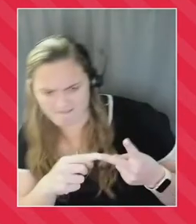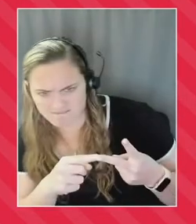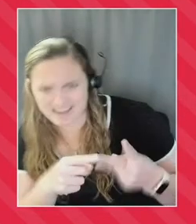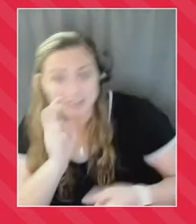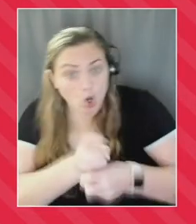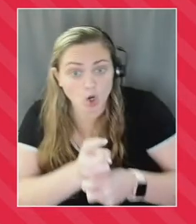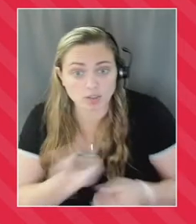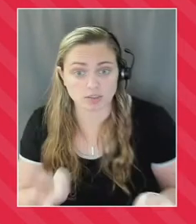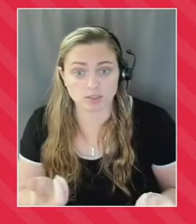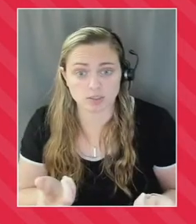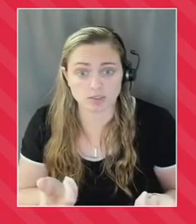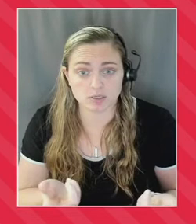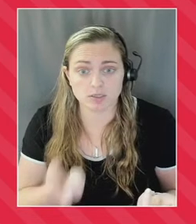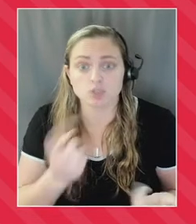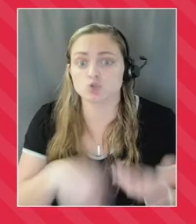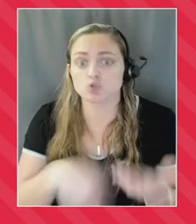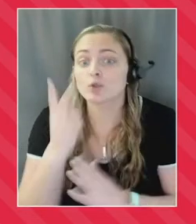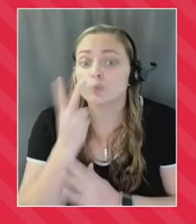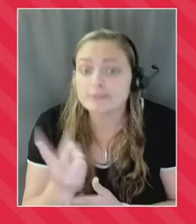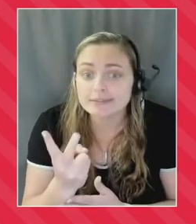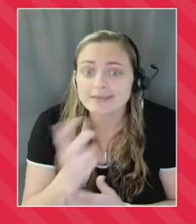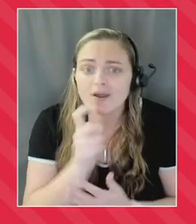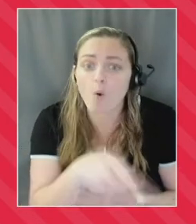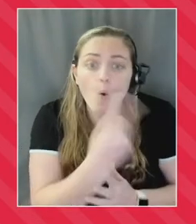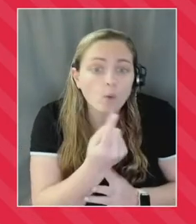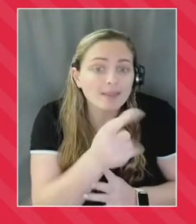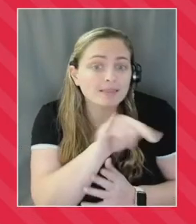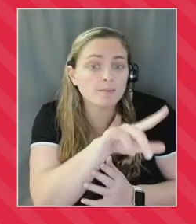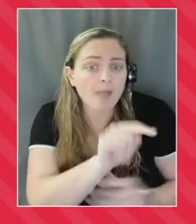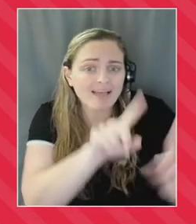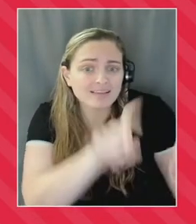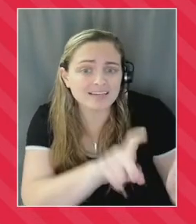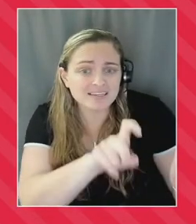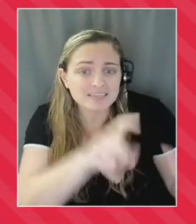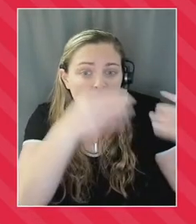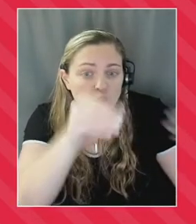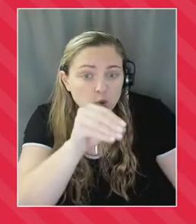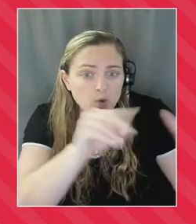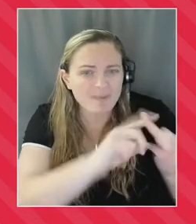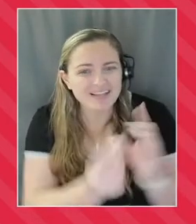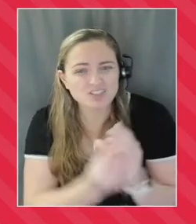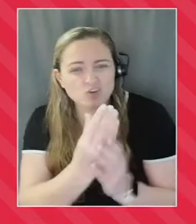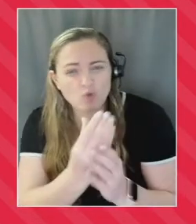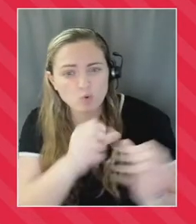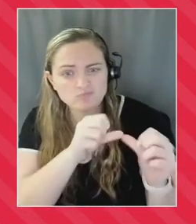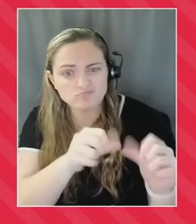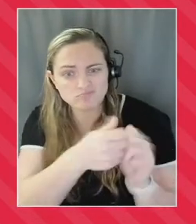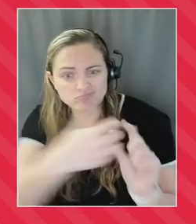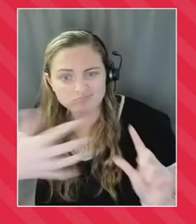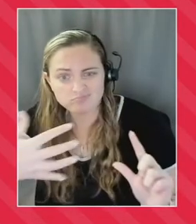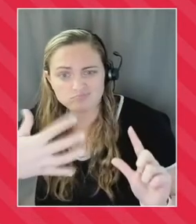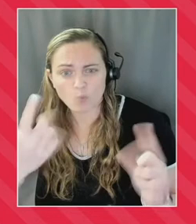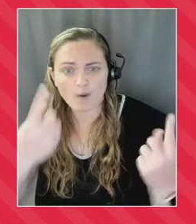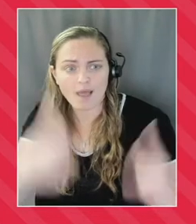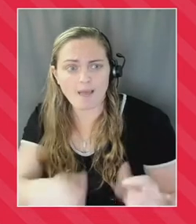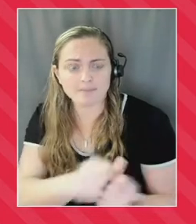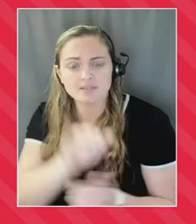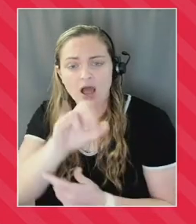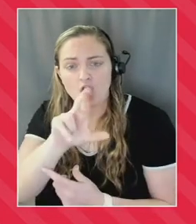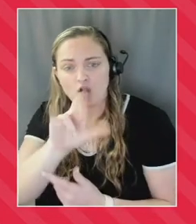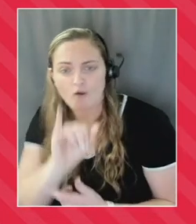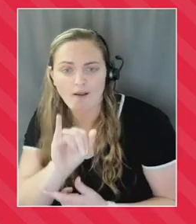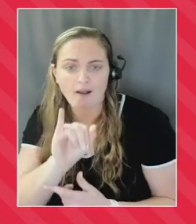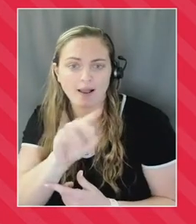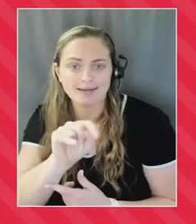display and what you see not only in the pilot stores, but as it grows. And finally, what probably comes out in our IRI data